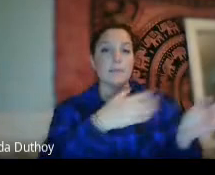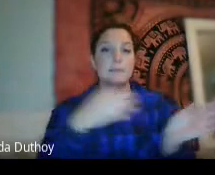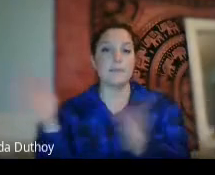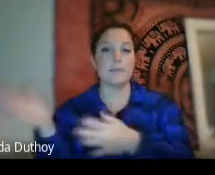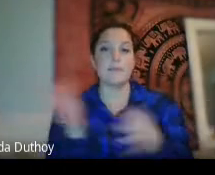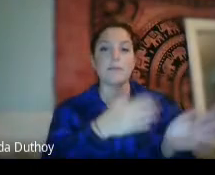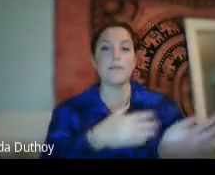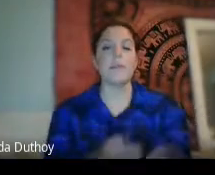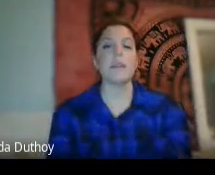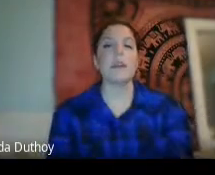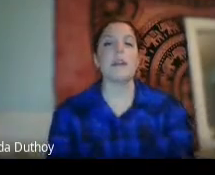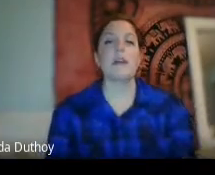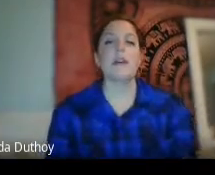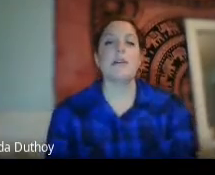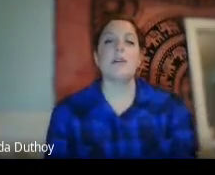windy.